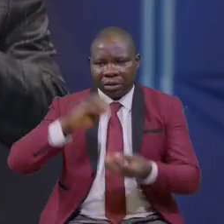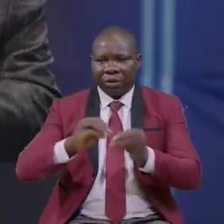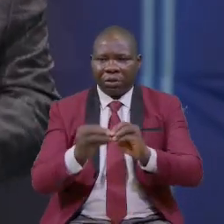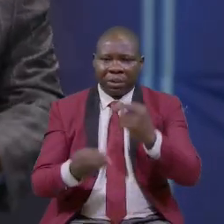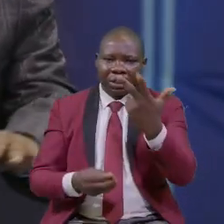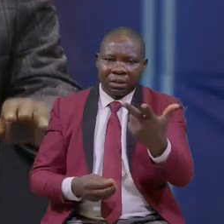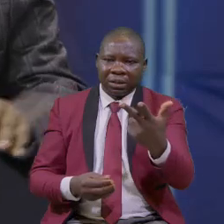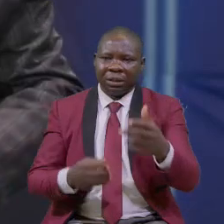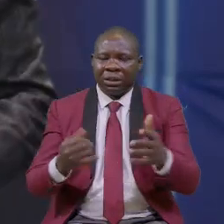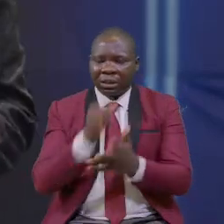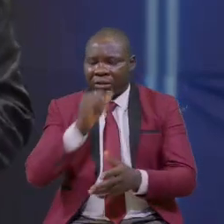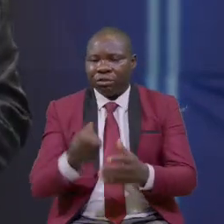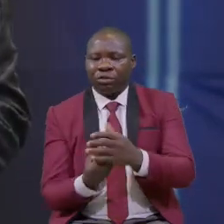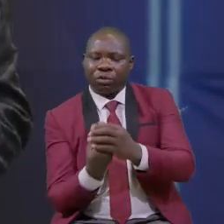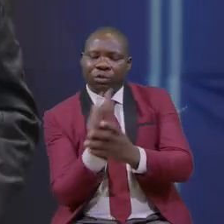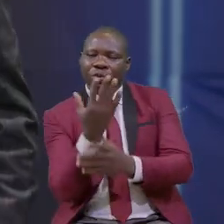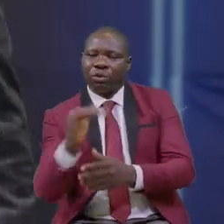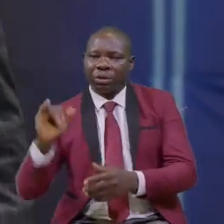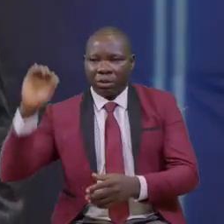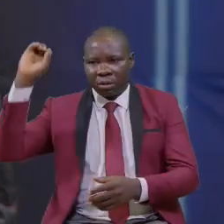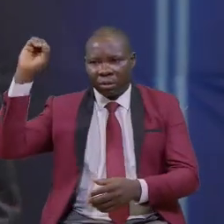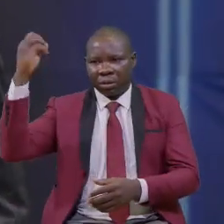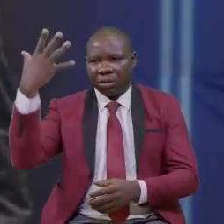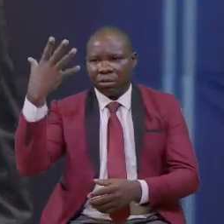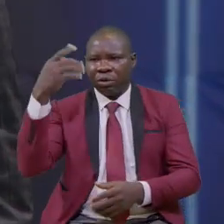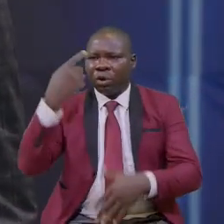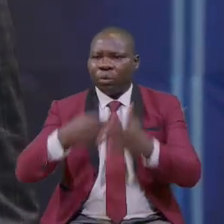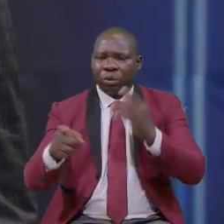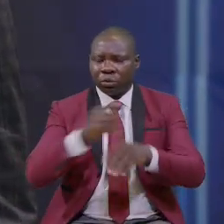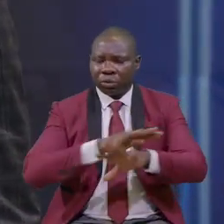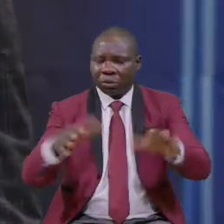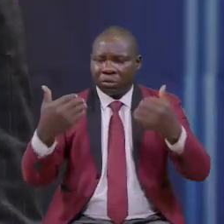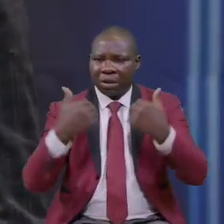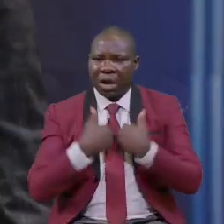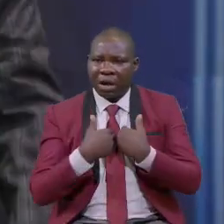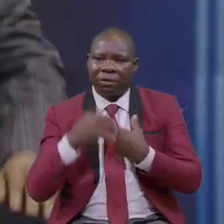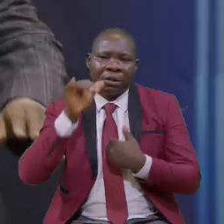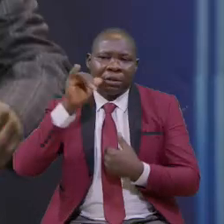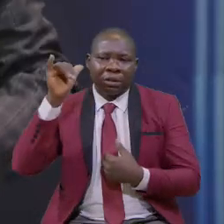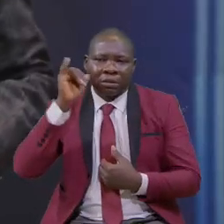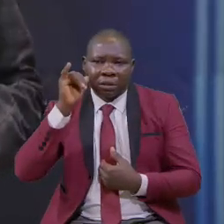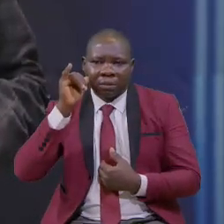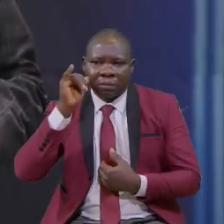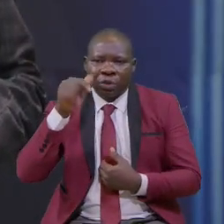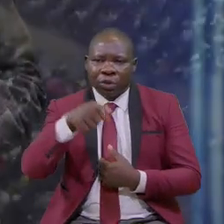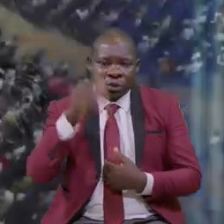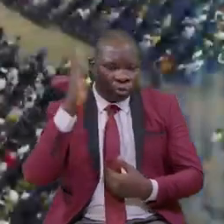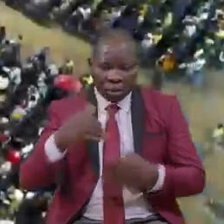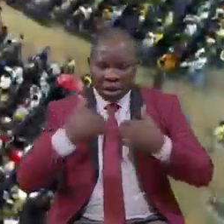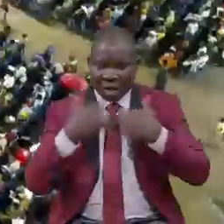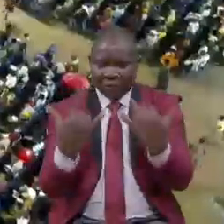is growing grace. What you didn't have yesterday, you will have